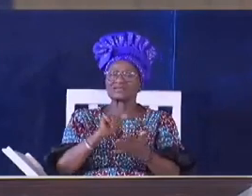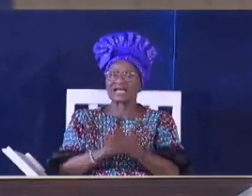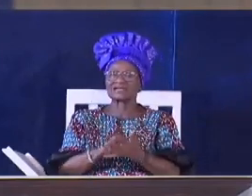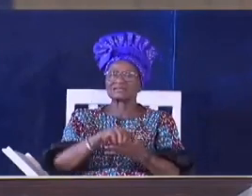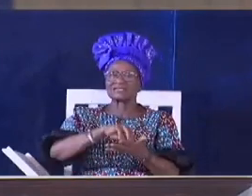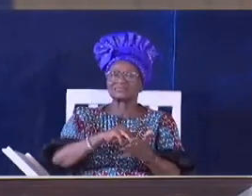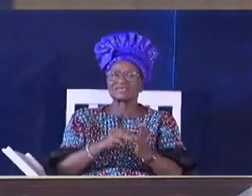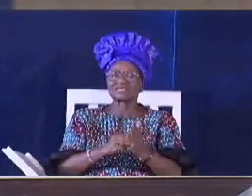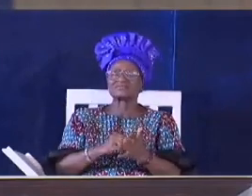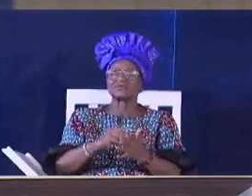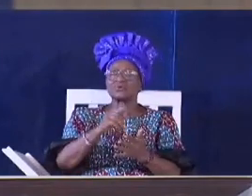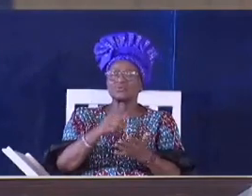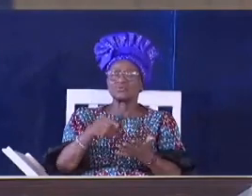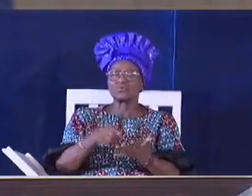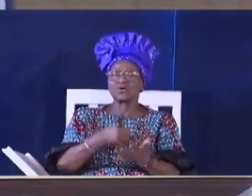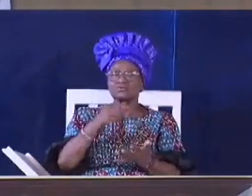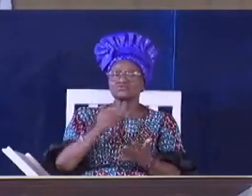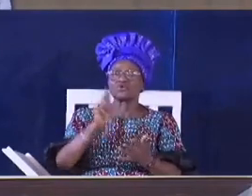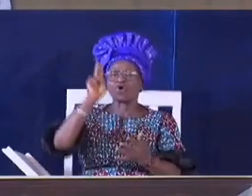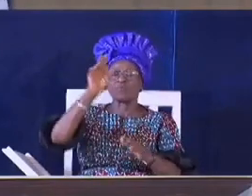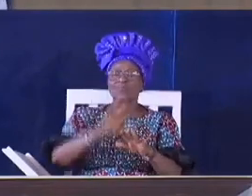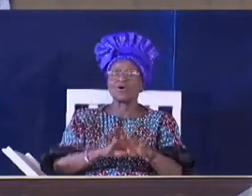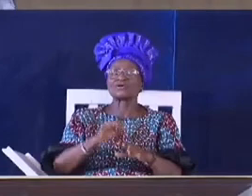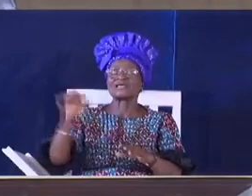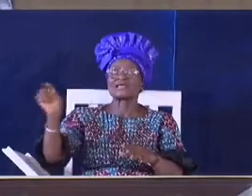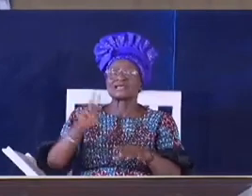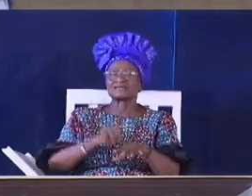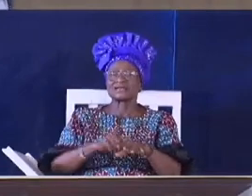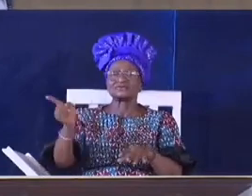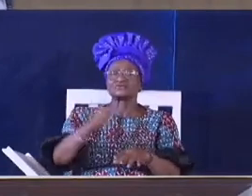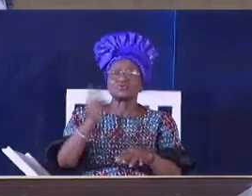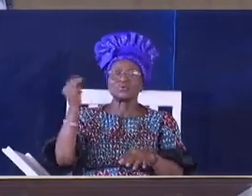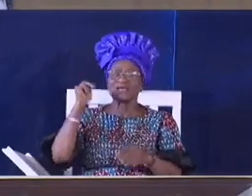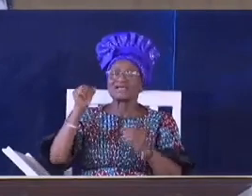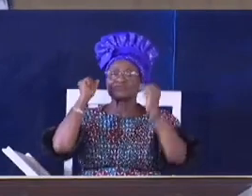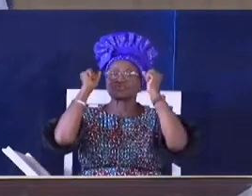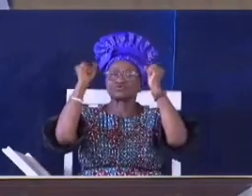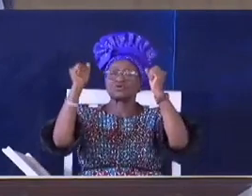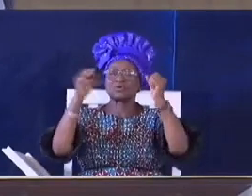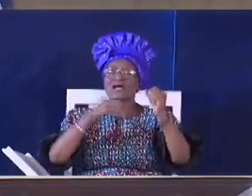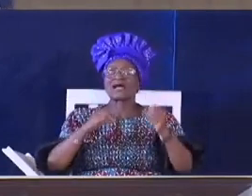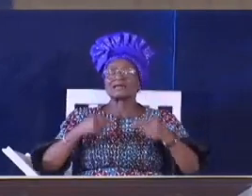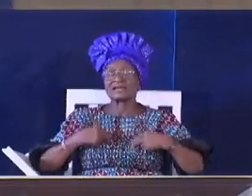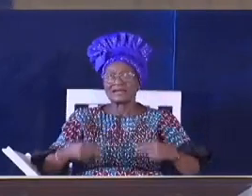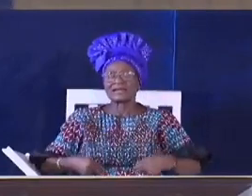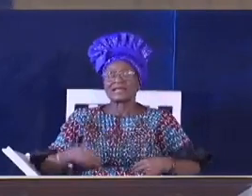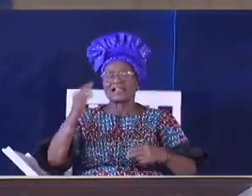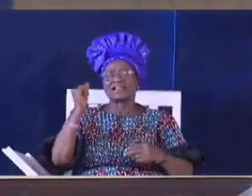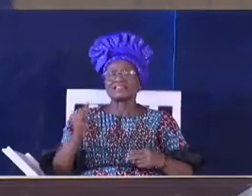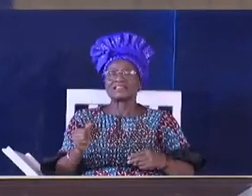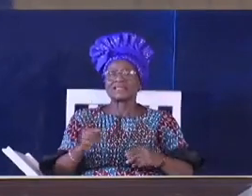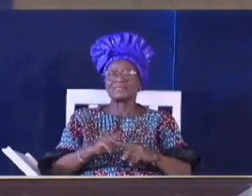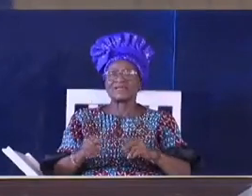Once upon a time, you were strong, you were healthy. Then little by little,